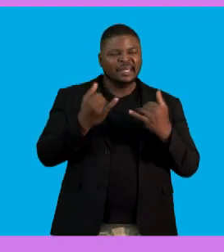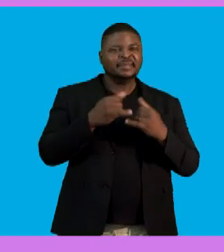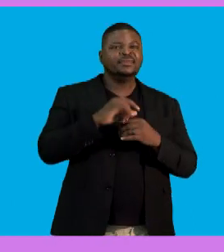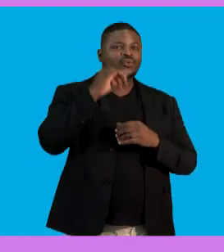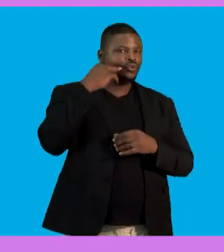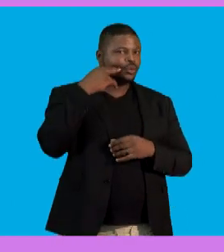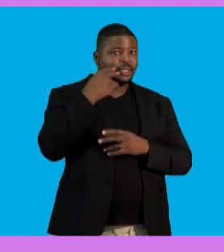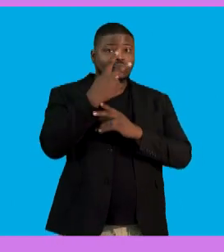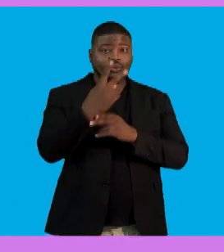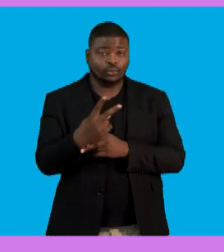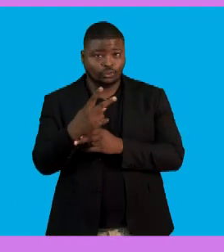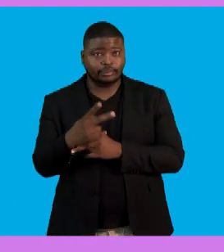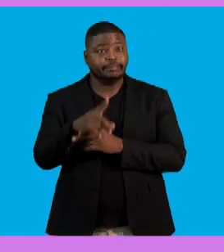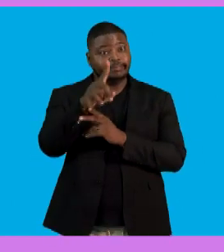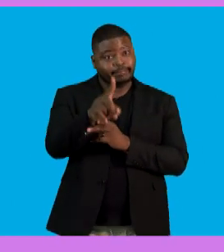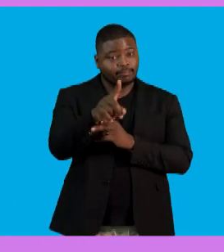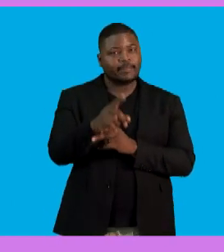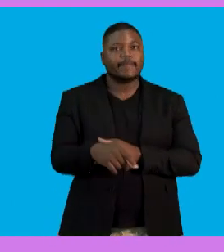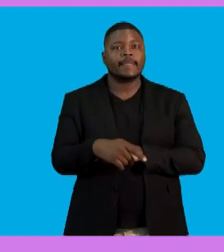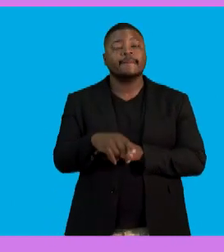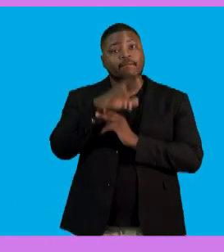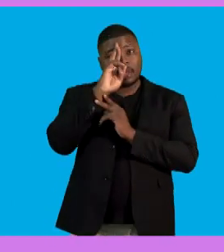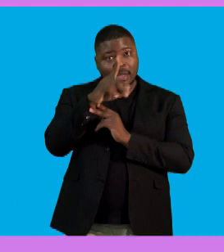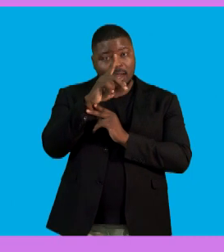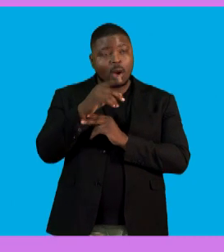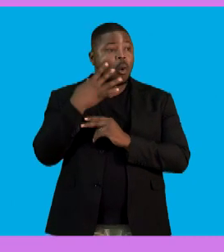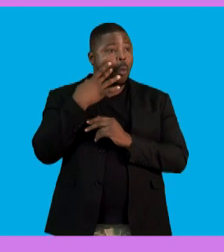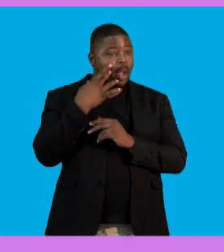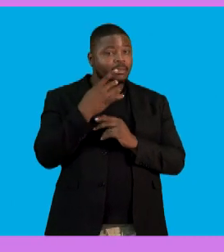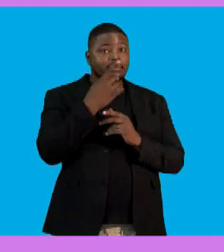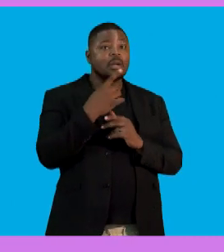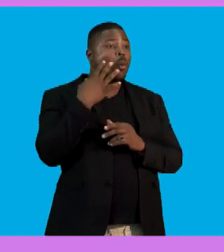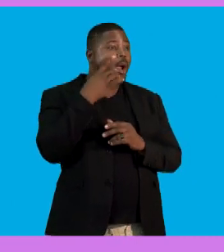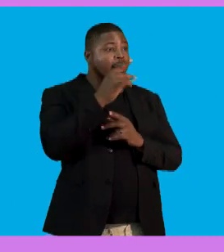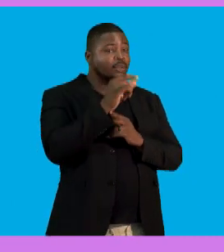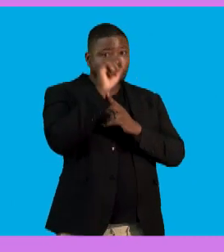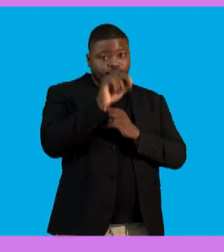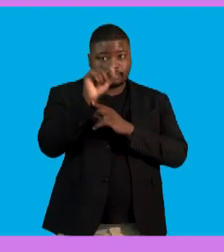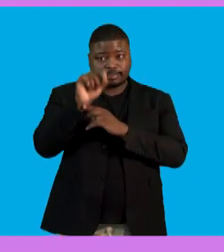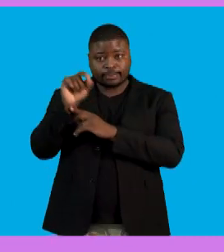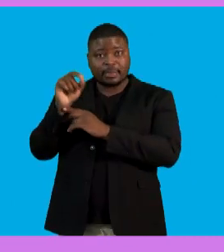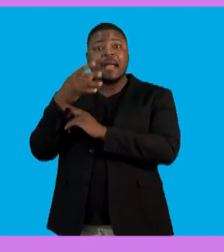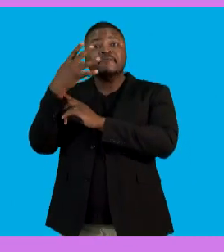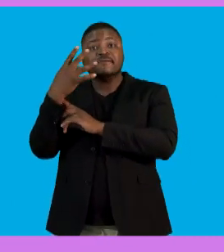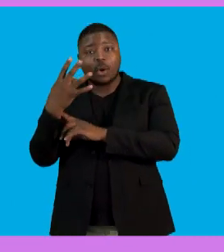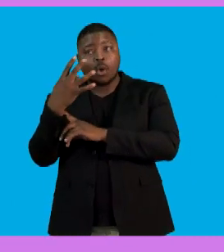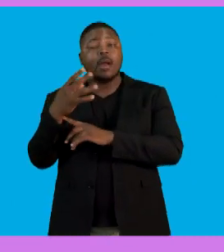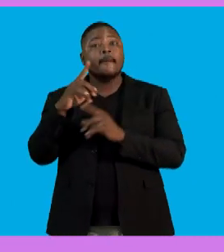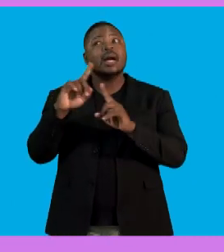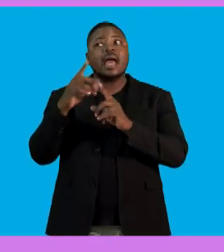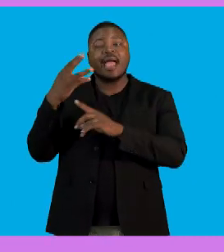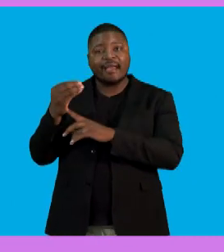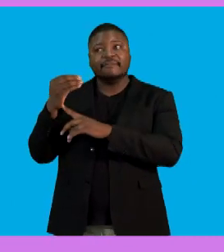finally chocolate 2. Now, when we have groups of 5, currently we've got 1, 2, 3, 4 of